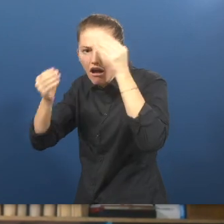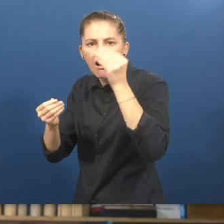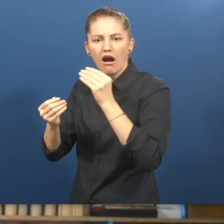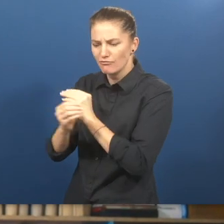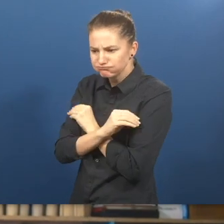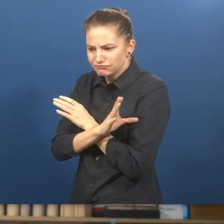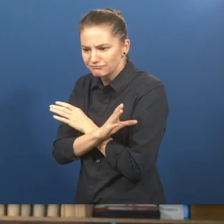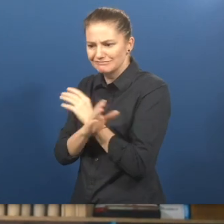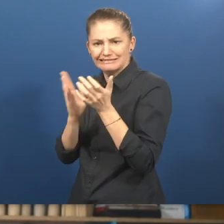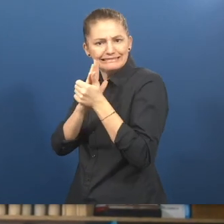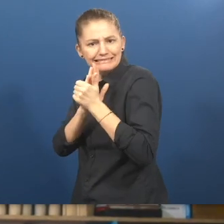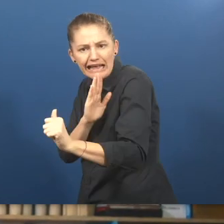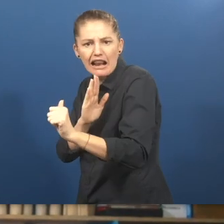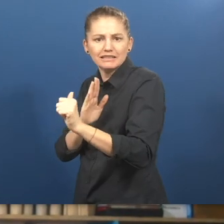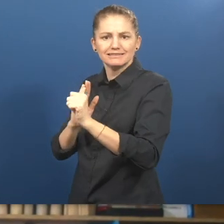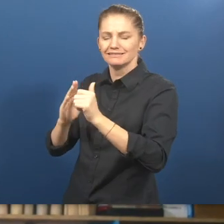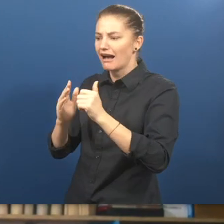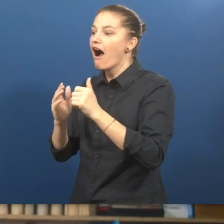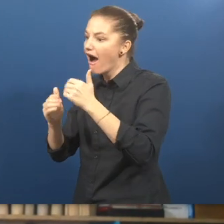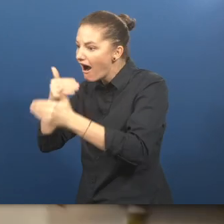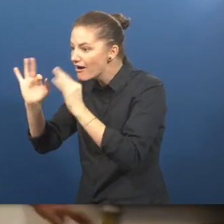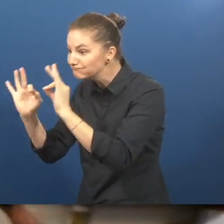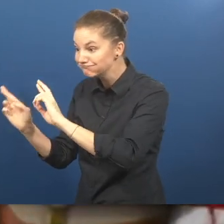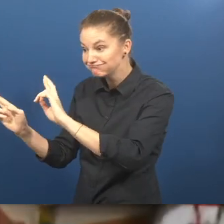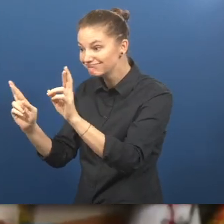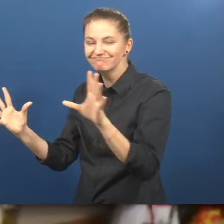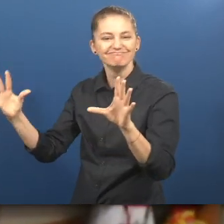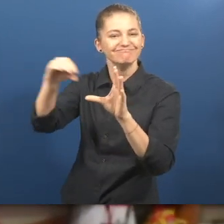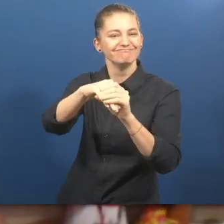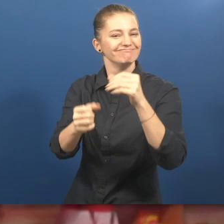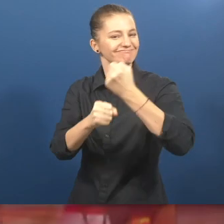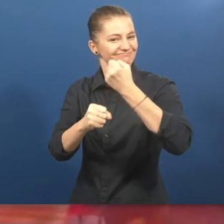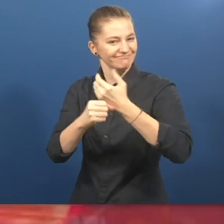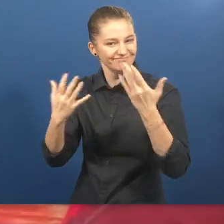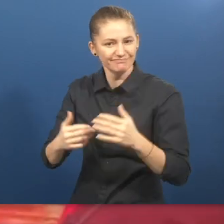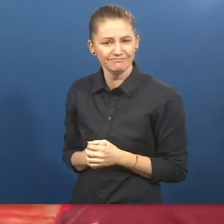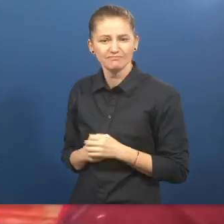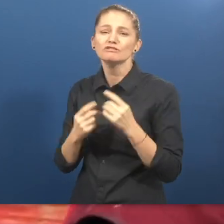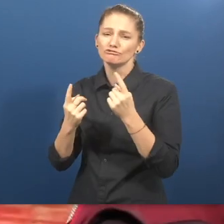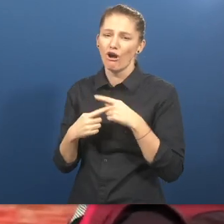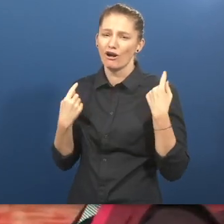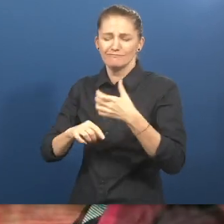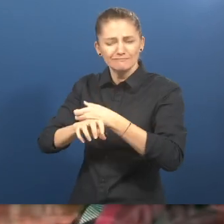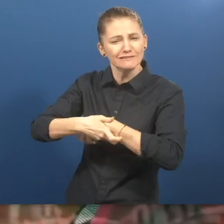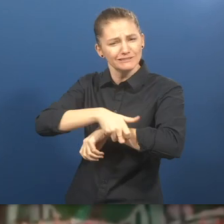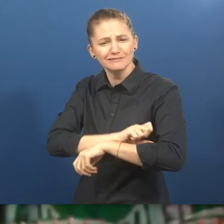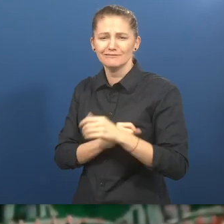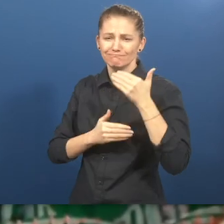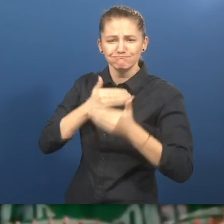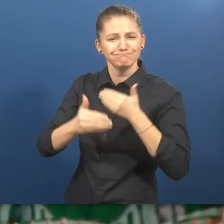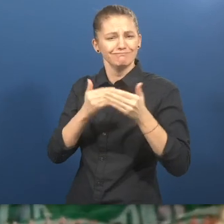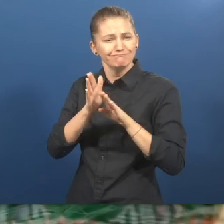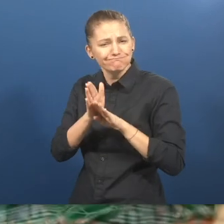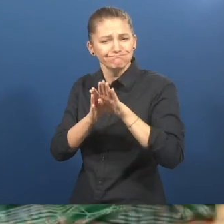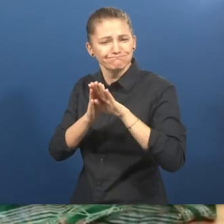potential, build skills, and take part in employment. We are relentlessly putting our best effort to